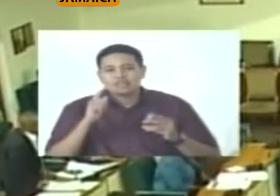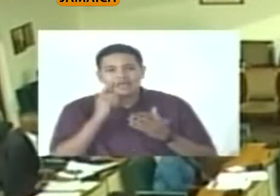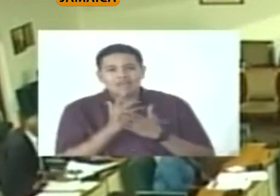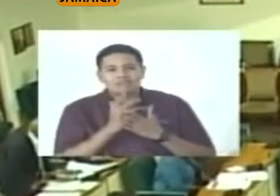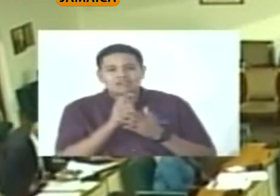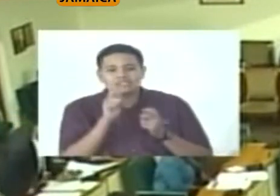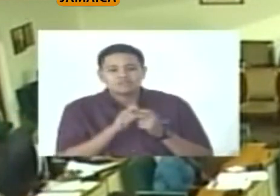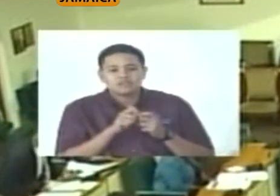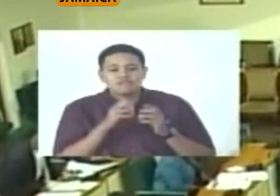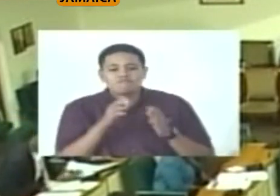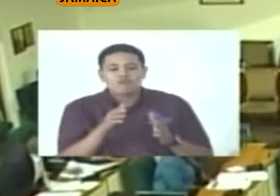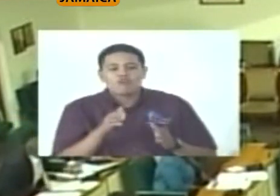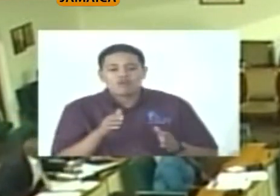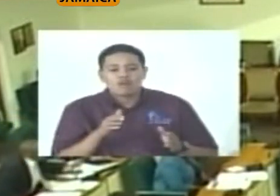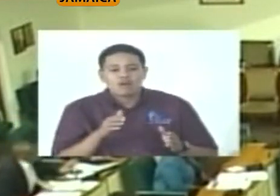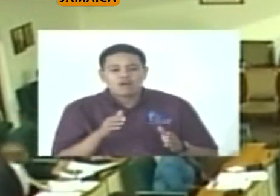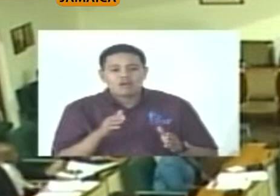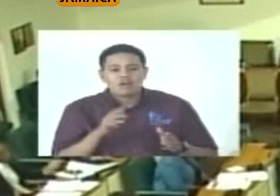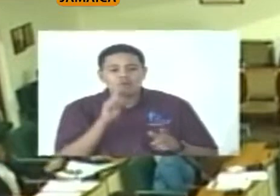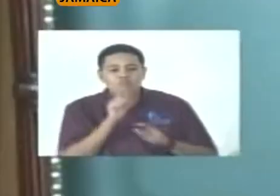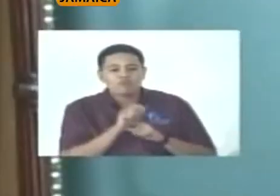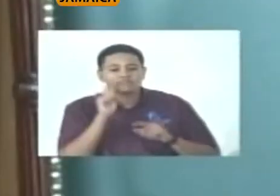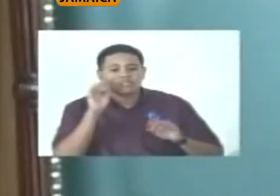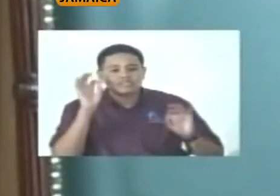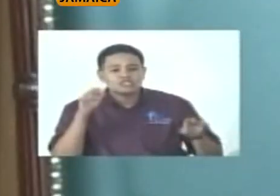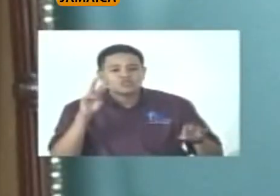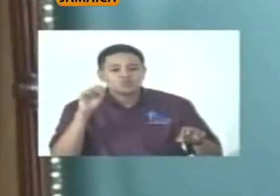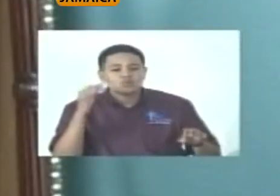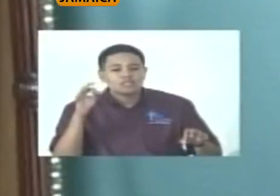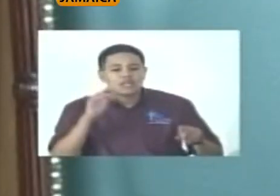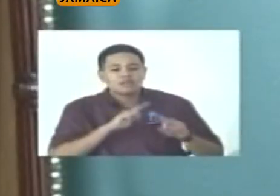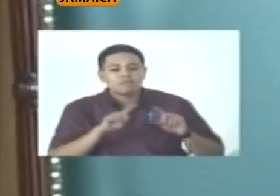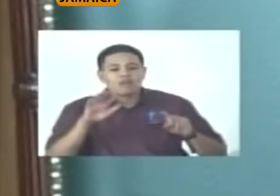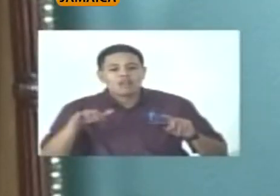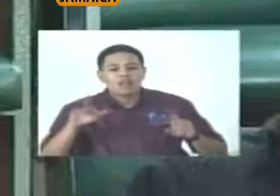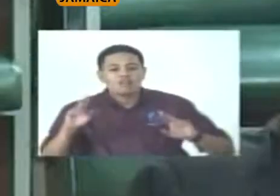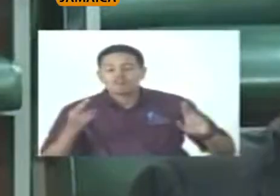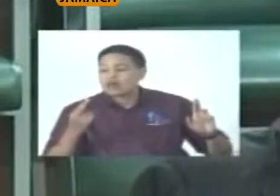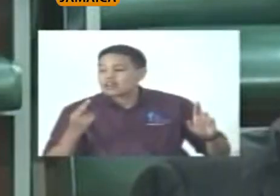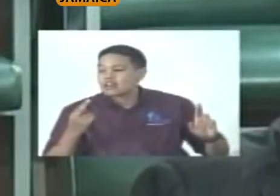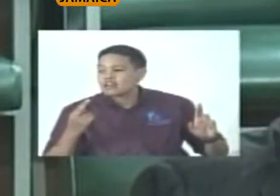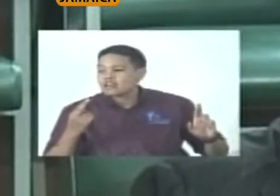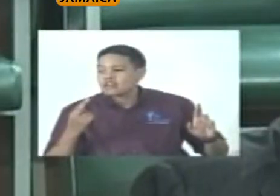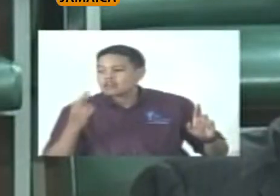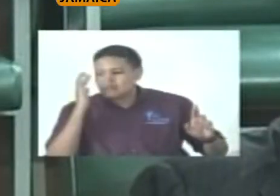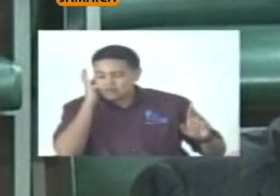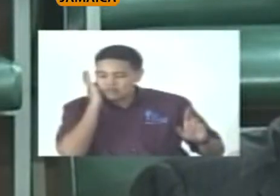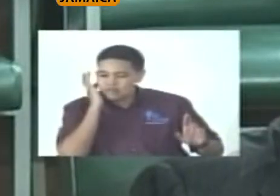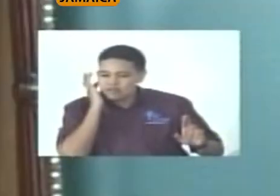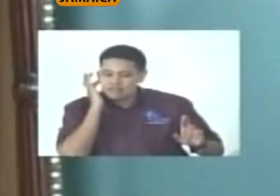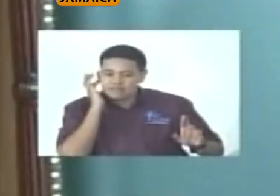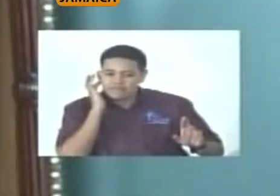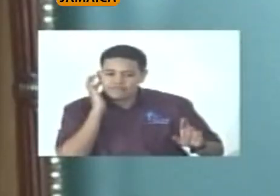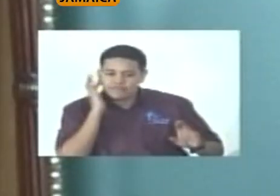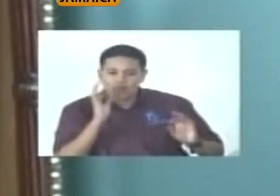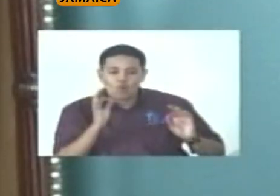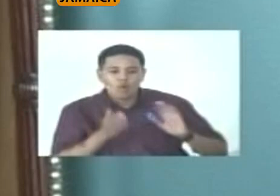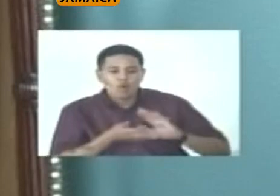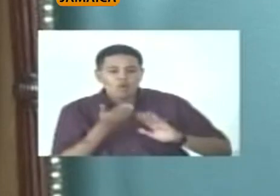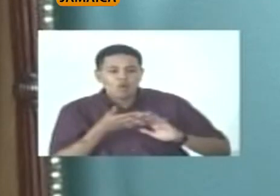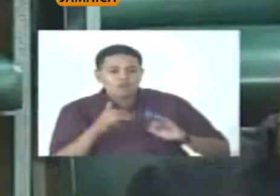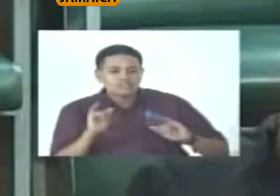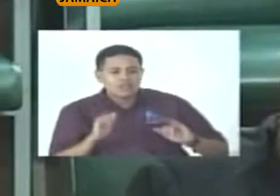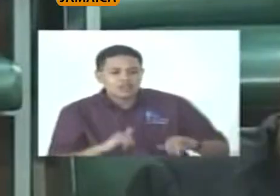format. Yes, he had promised the judgment in 2019, but it's not ready. No, the trial is still continuing, you know.